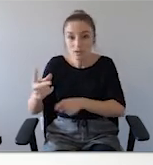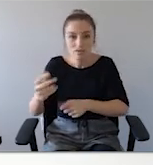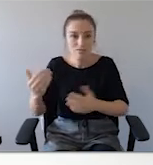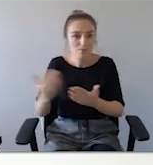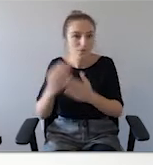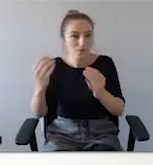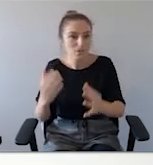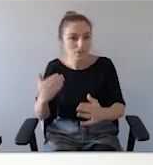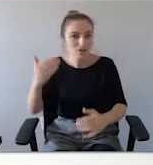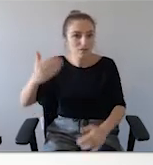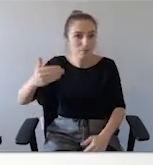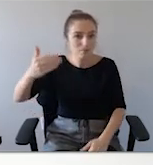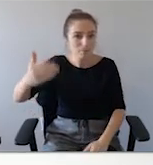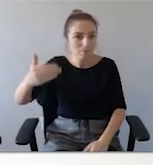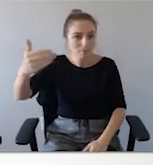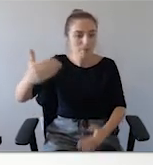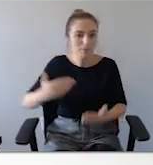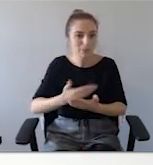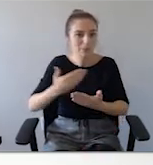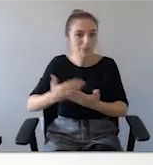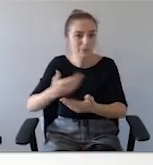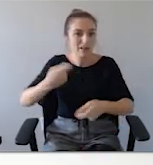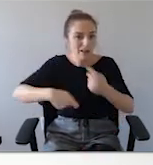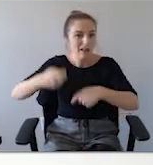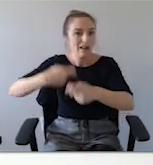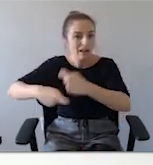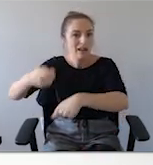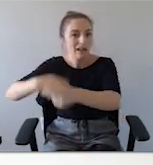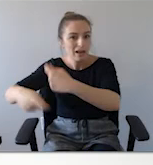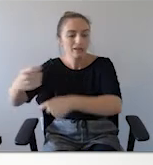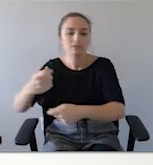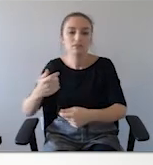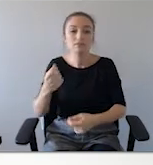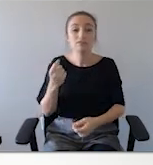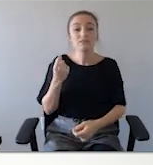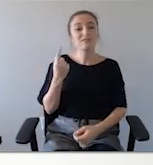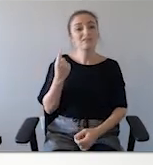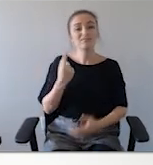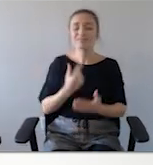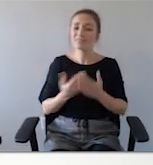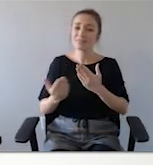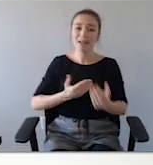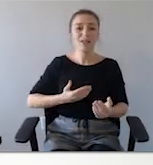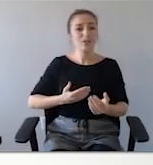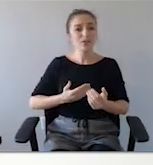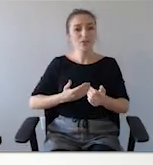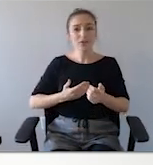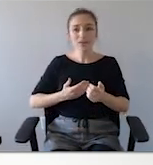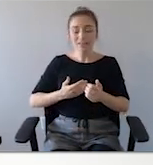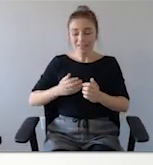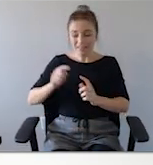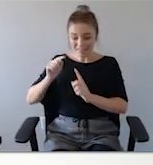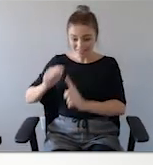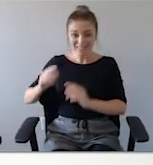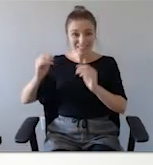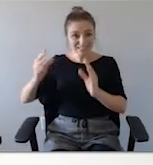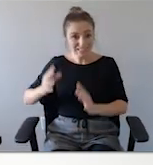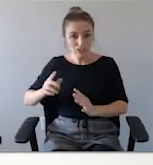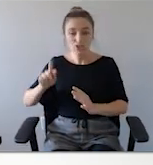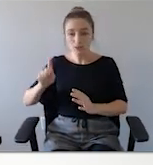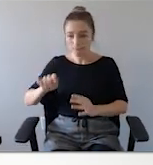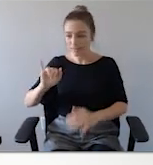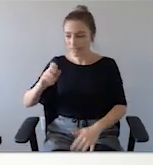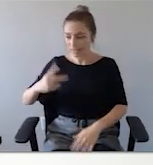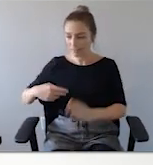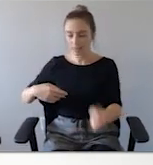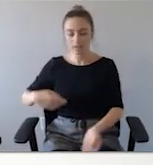That teacher, even if they are a special educator, need to be able to get that IEP and know